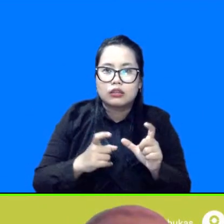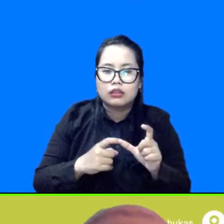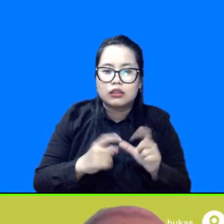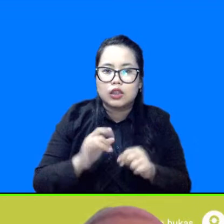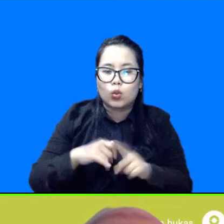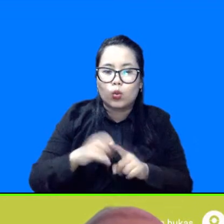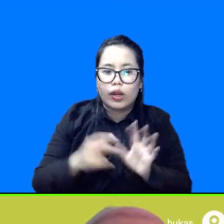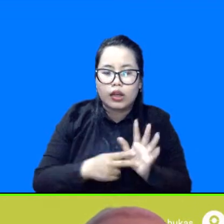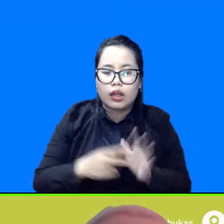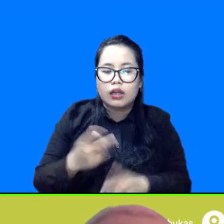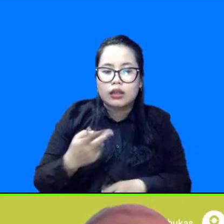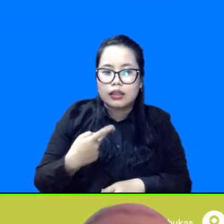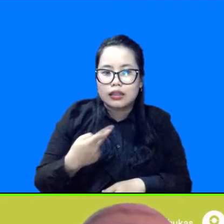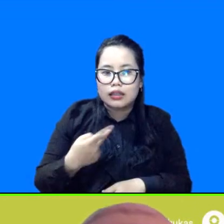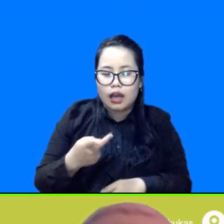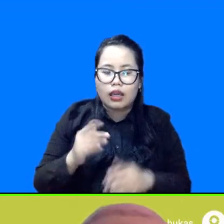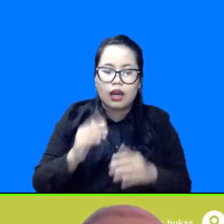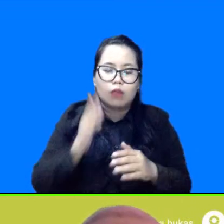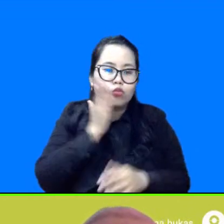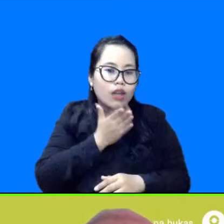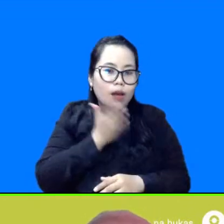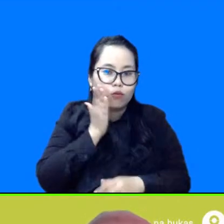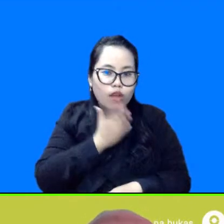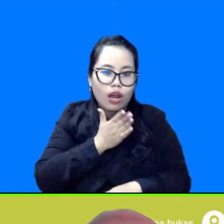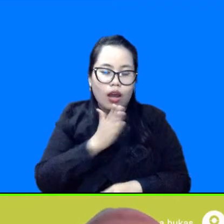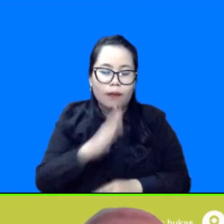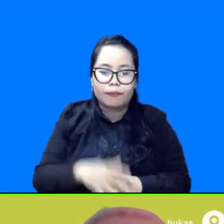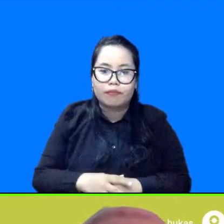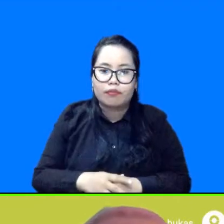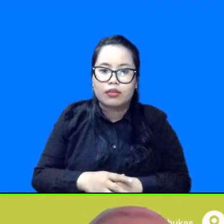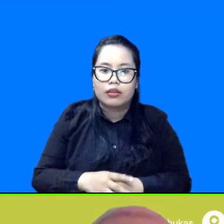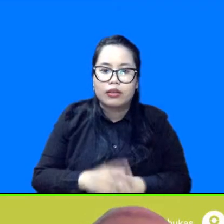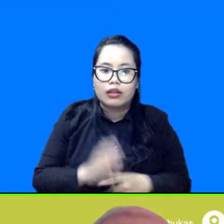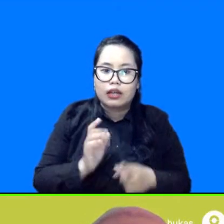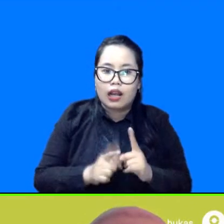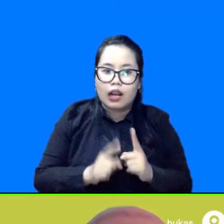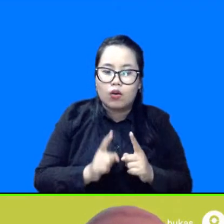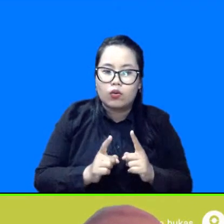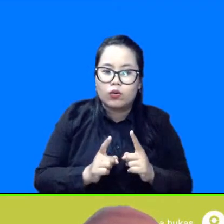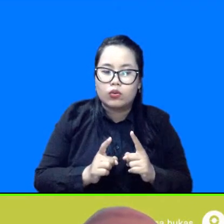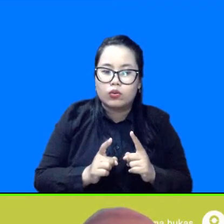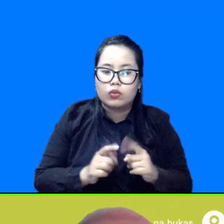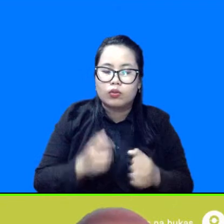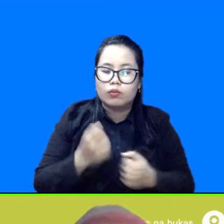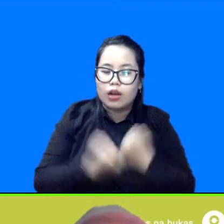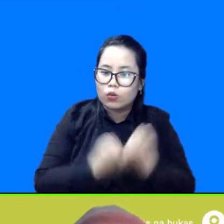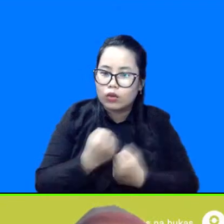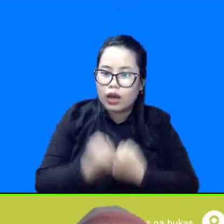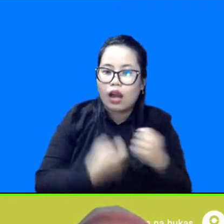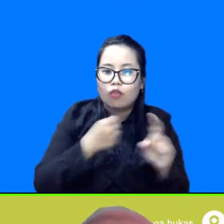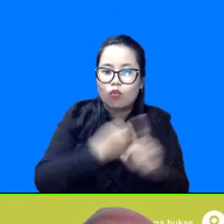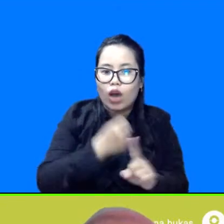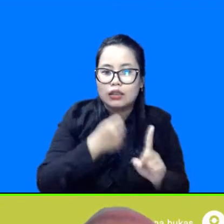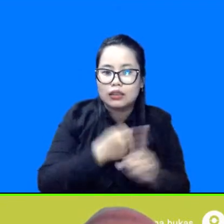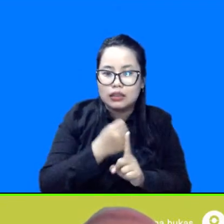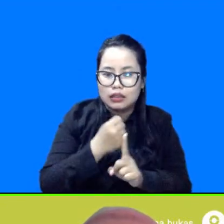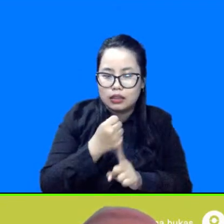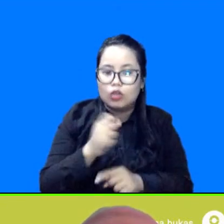people in the Philippines, advocating for climate justice, and now it's